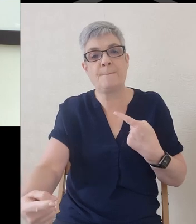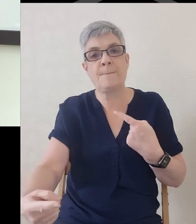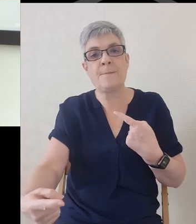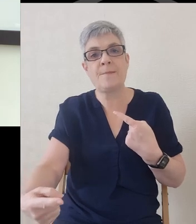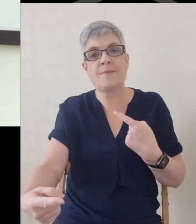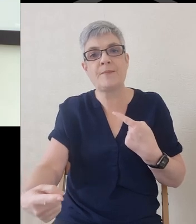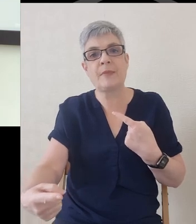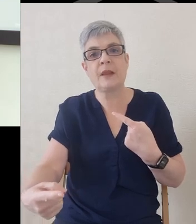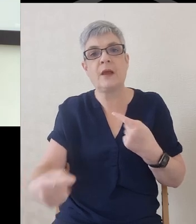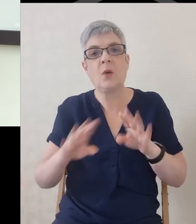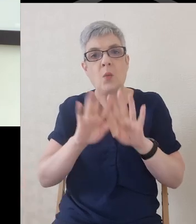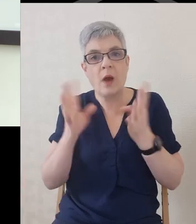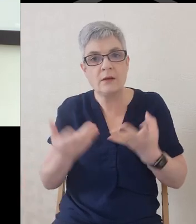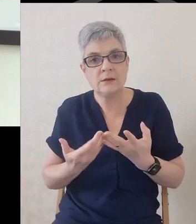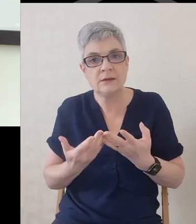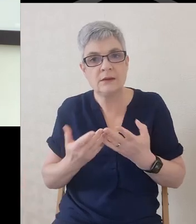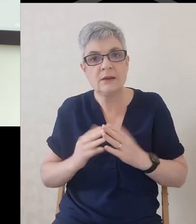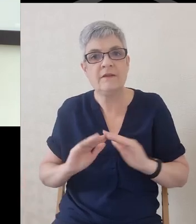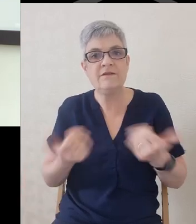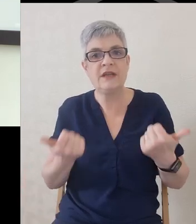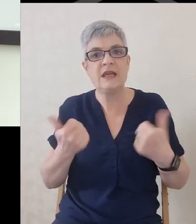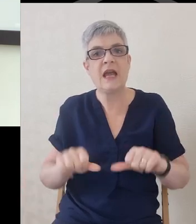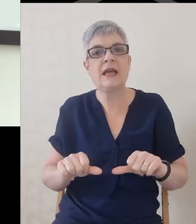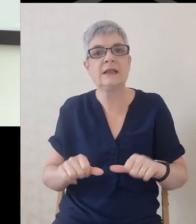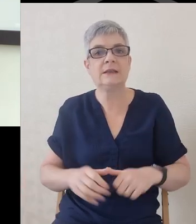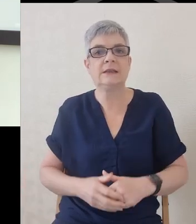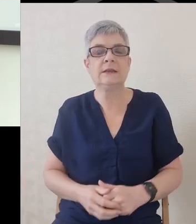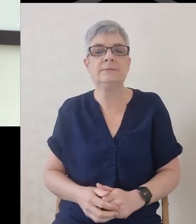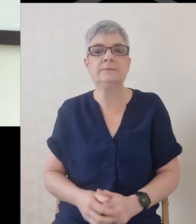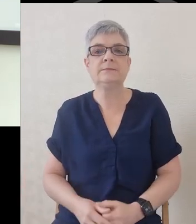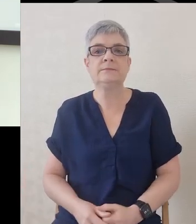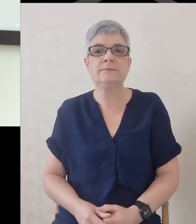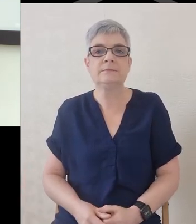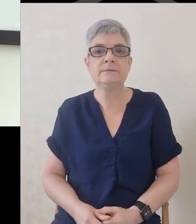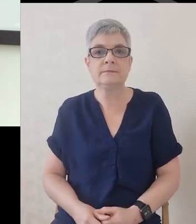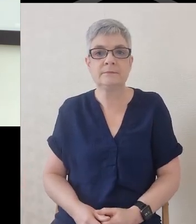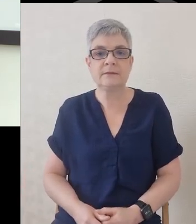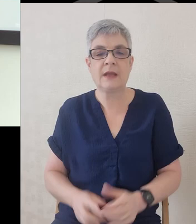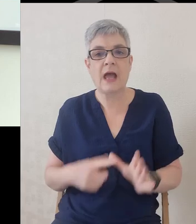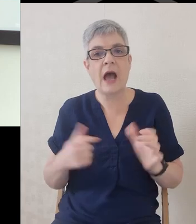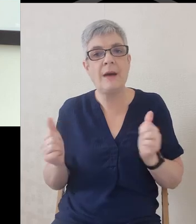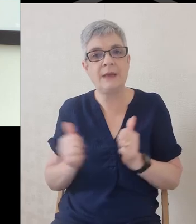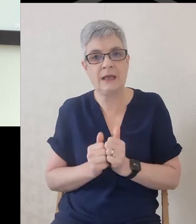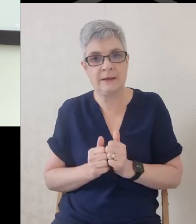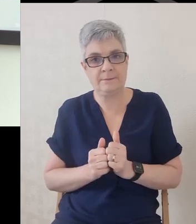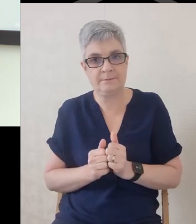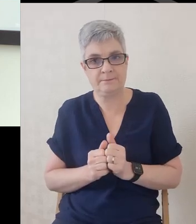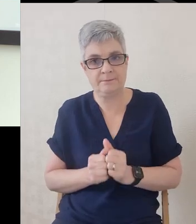world without end. Amen.